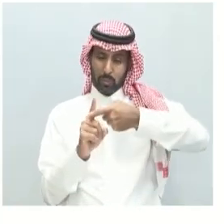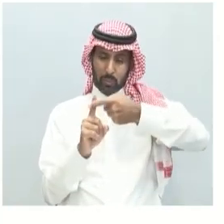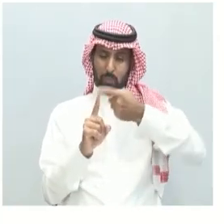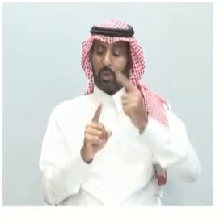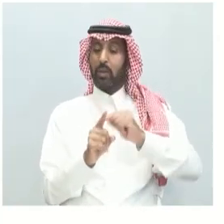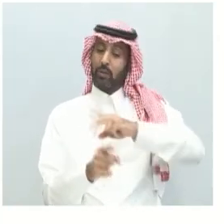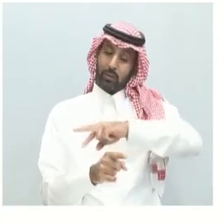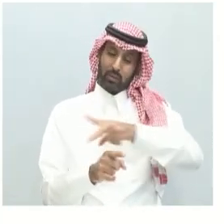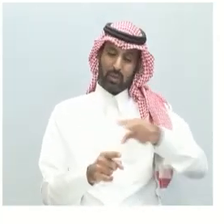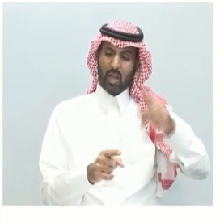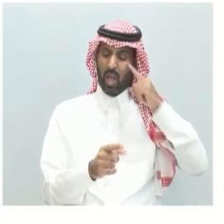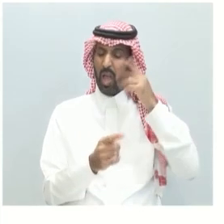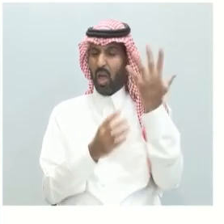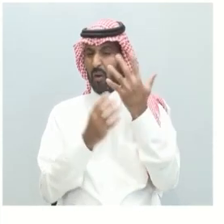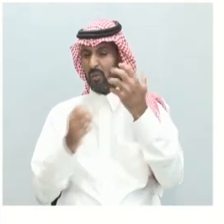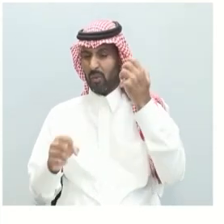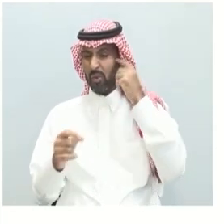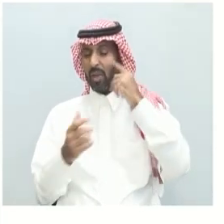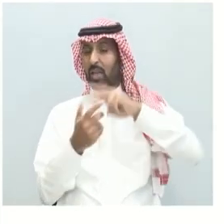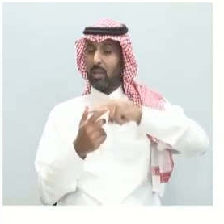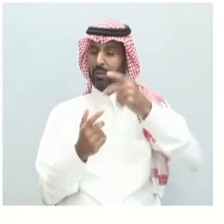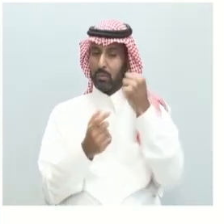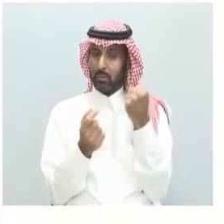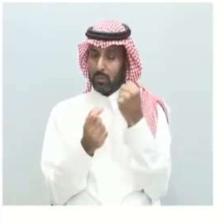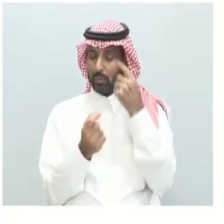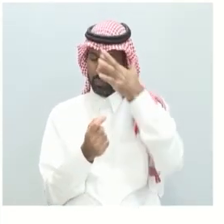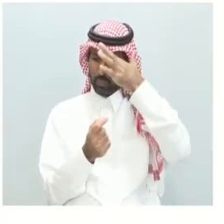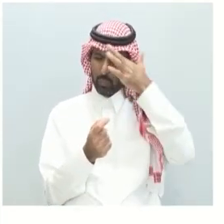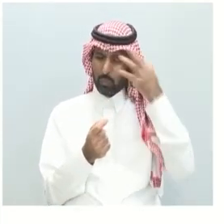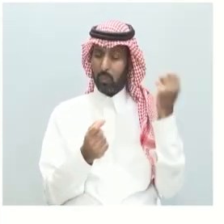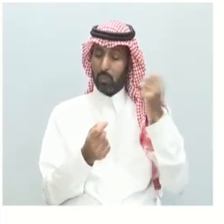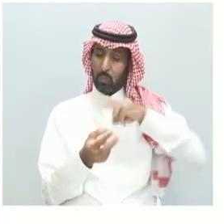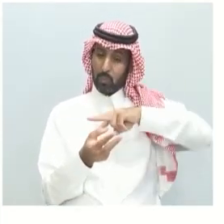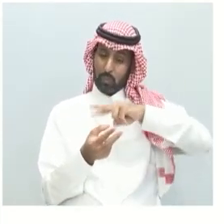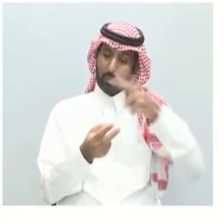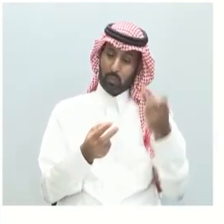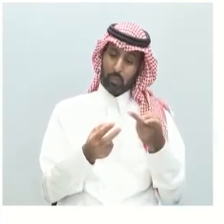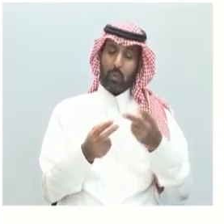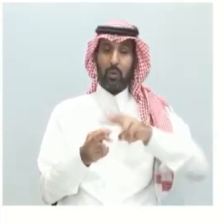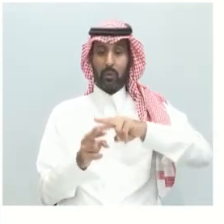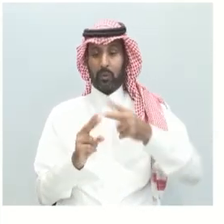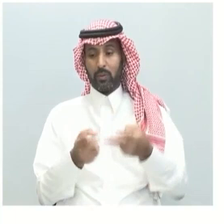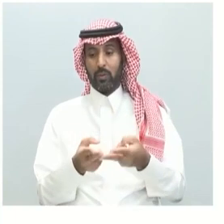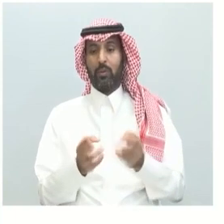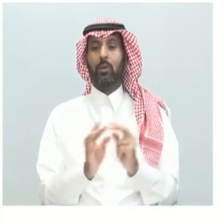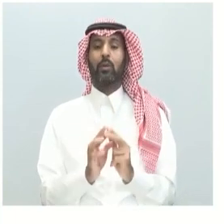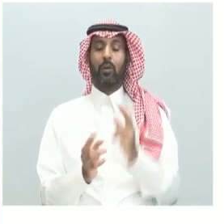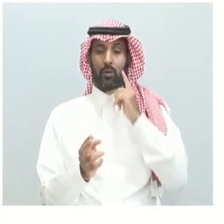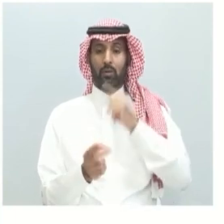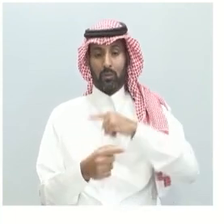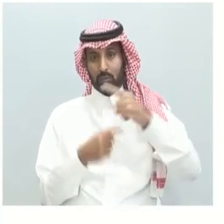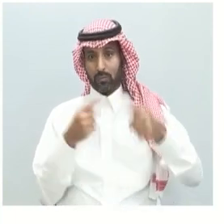the seasons of the year. Of course, the temperature changes from the winter to the summer. So this is a